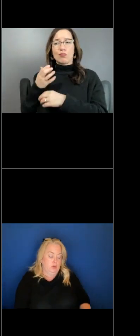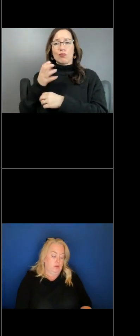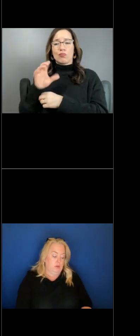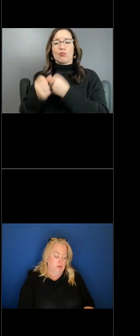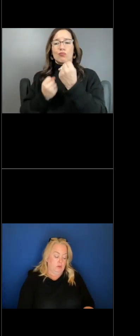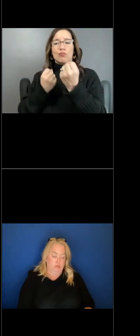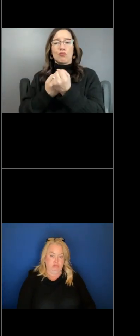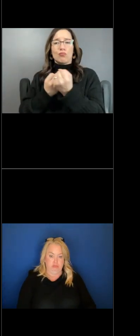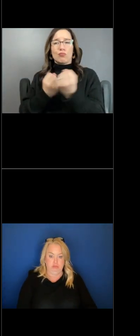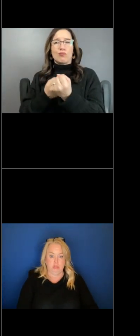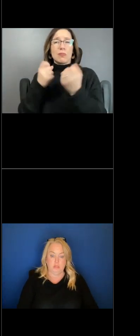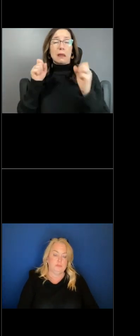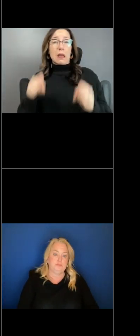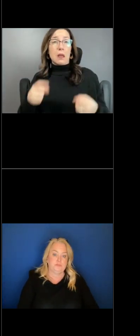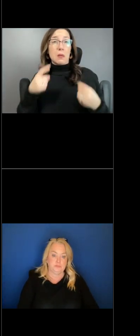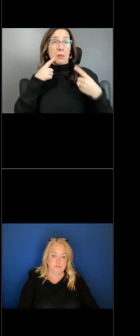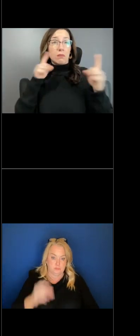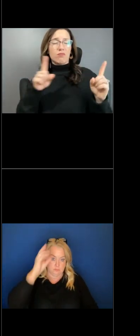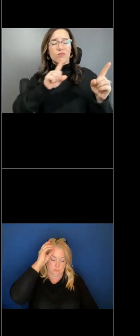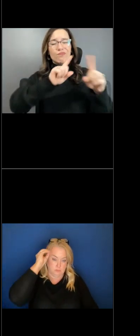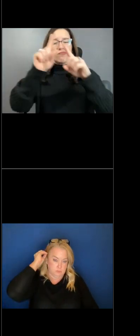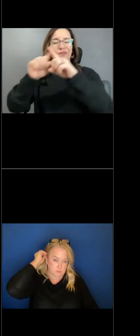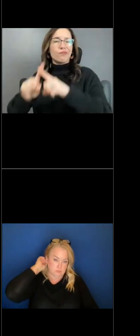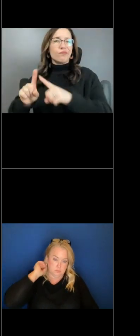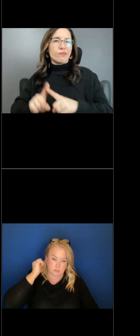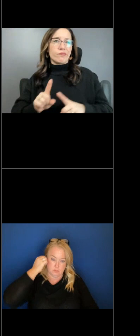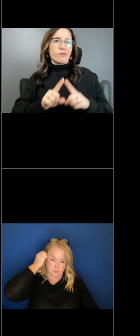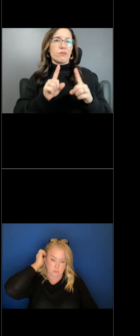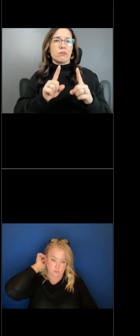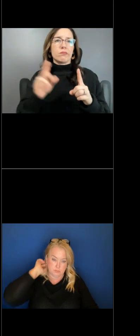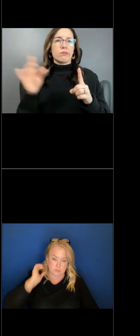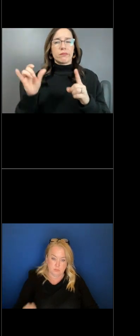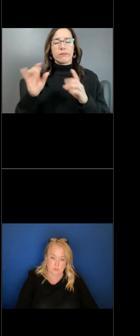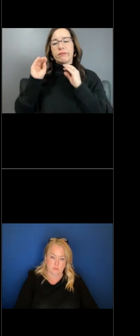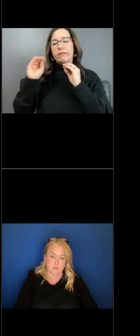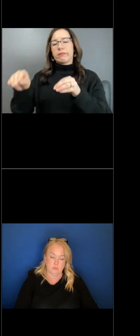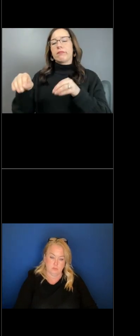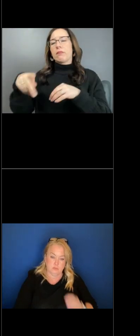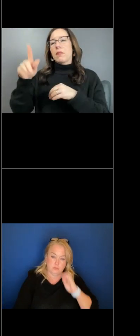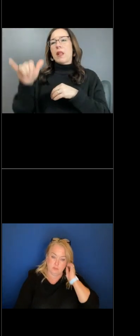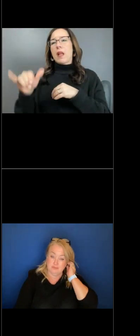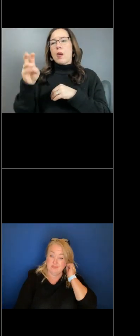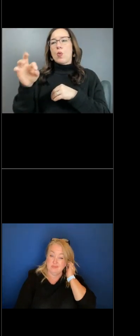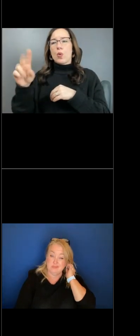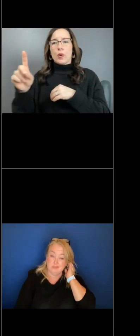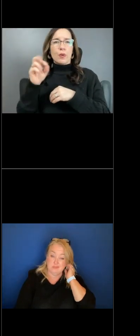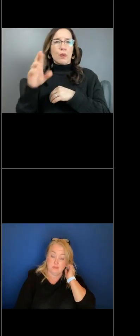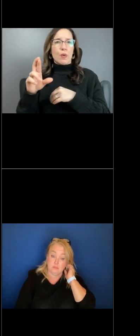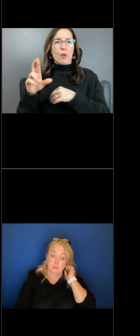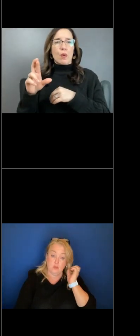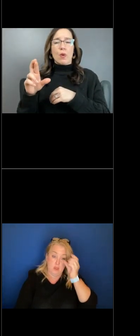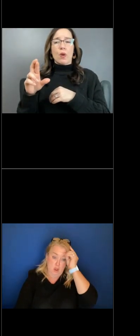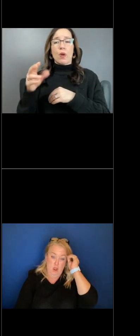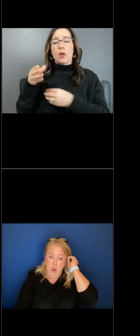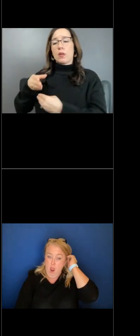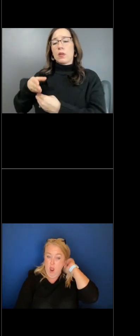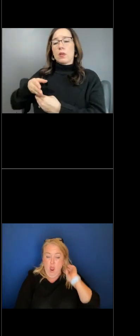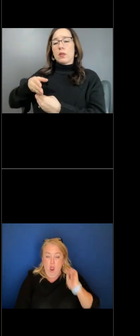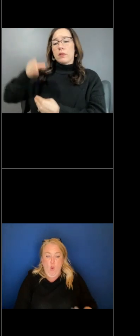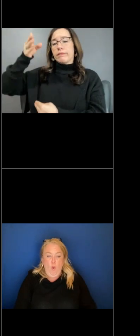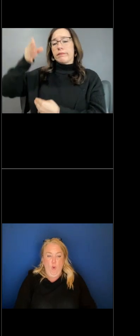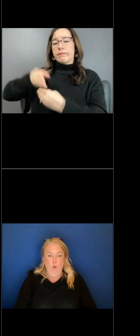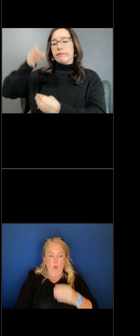be accomplished in various ways, such as installing plywood or vertical reinforcement in